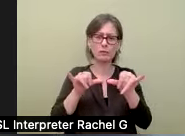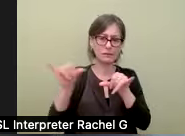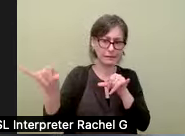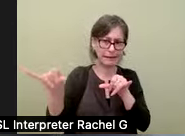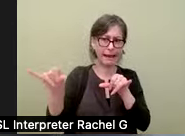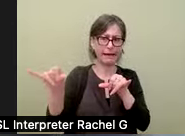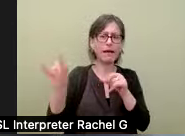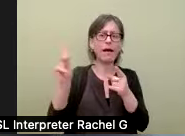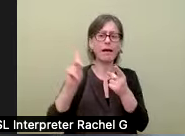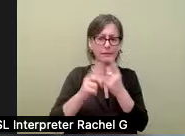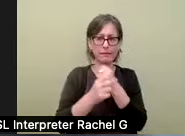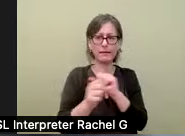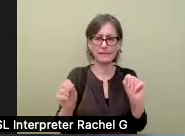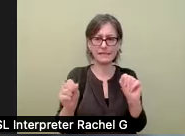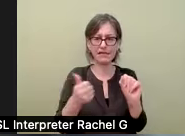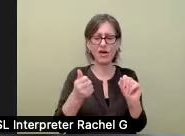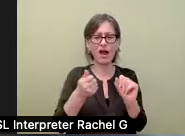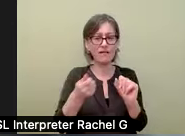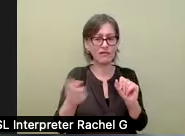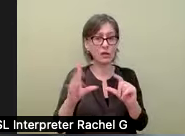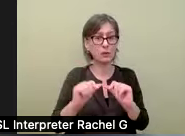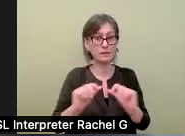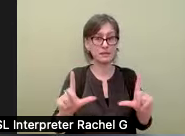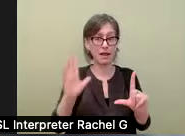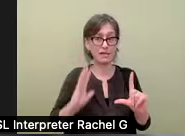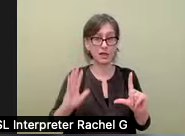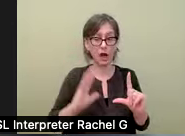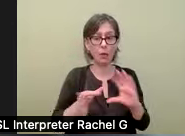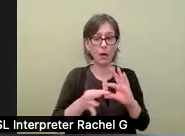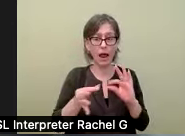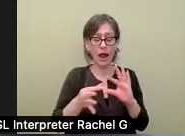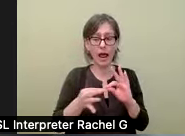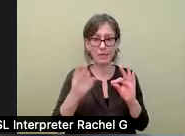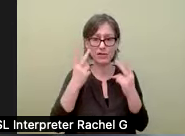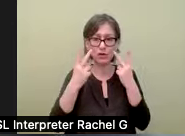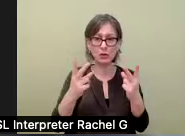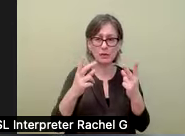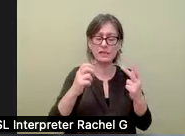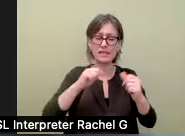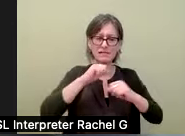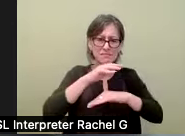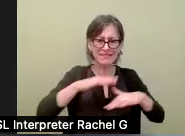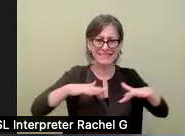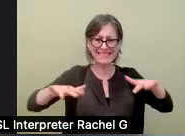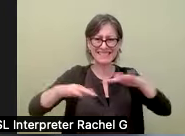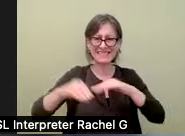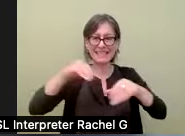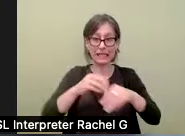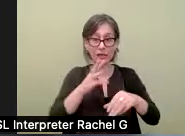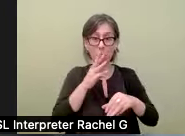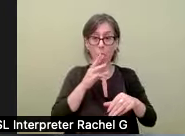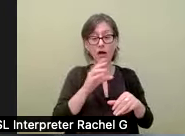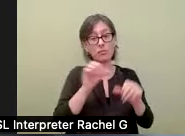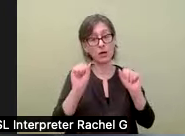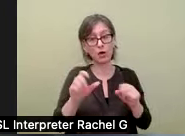to return. A couple slides ago, I mentioned that not only may you see debris and large objects floating around in the water, but there could